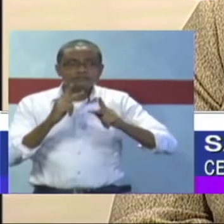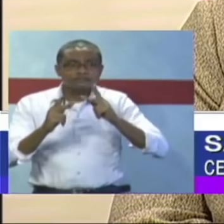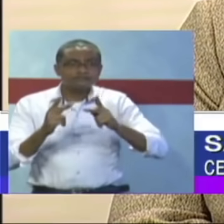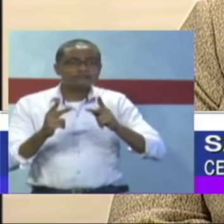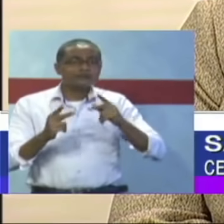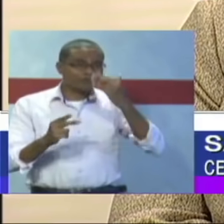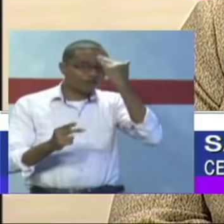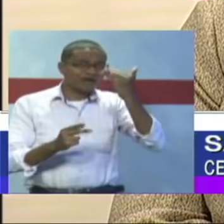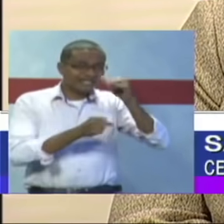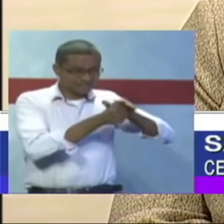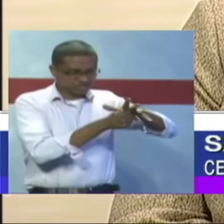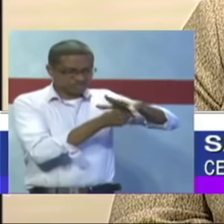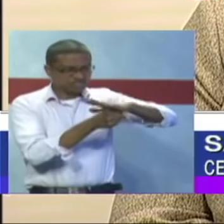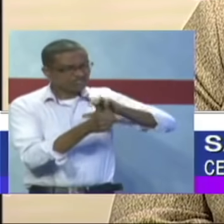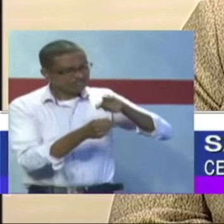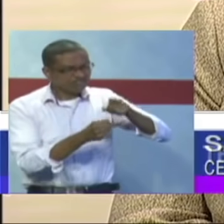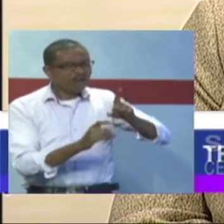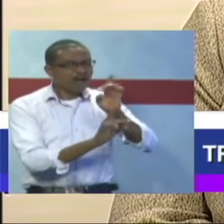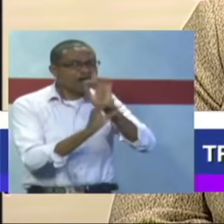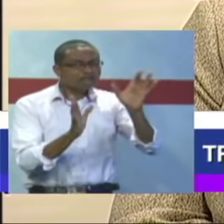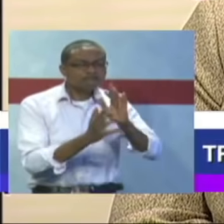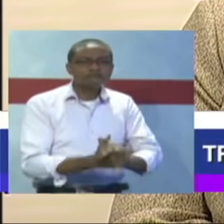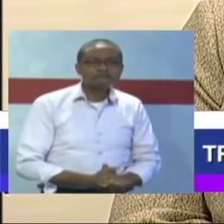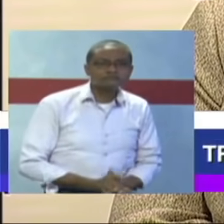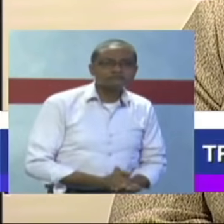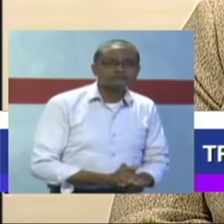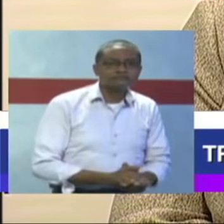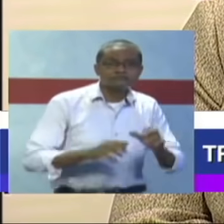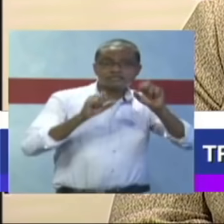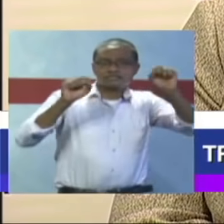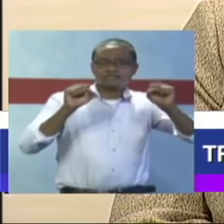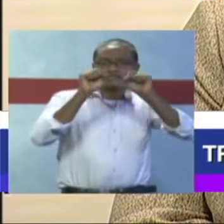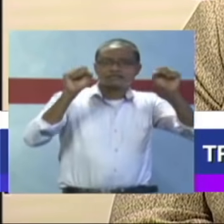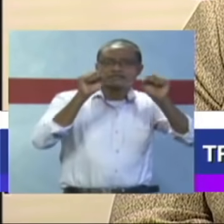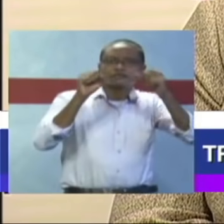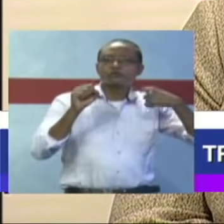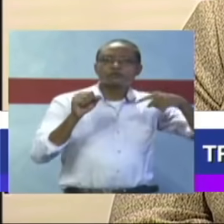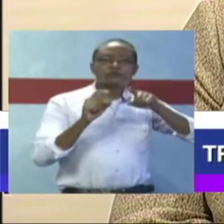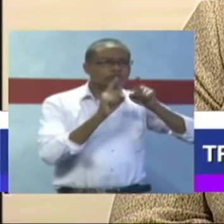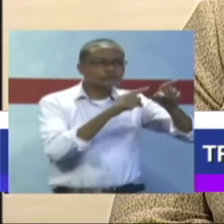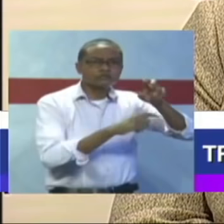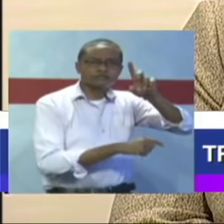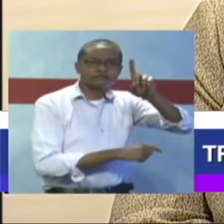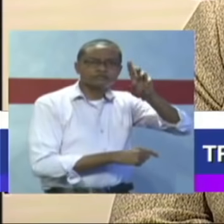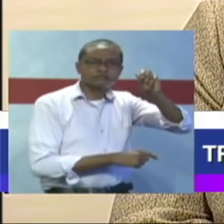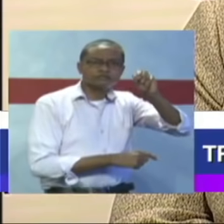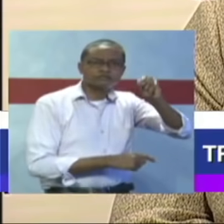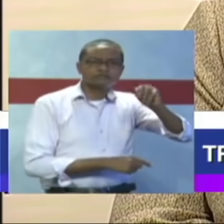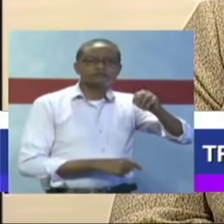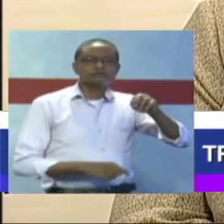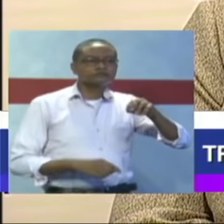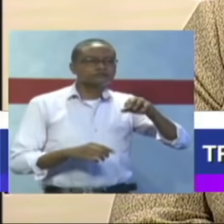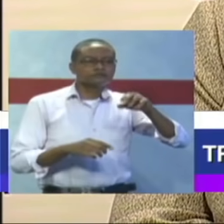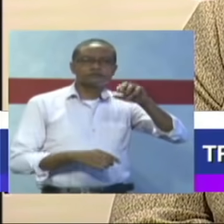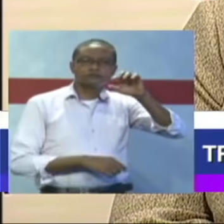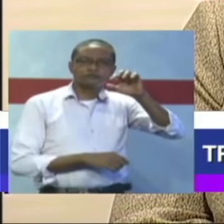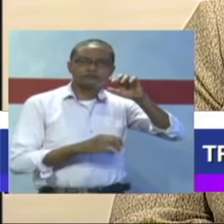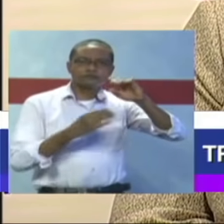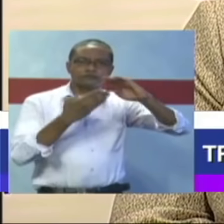COVID-19 virus. Similarly, on Saturday, we were at the Diego Martin Community Center, and we would have